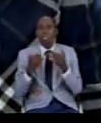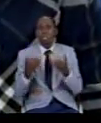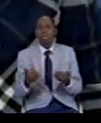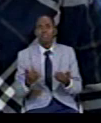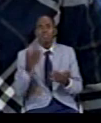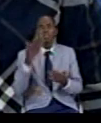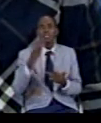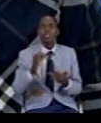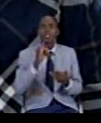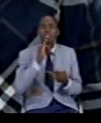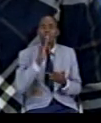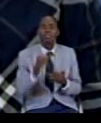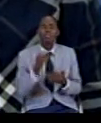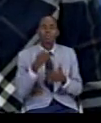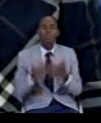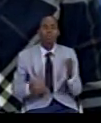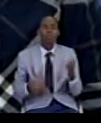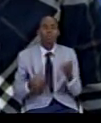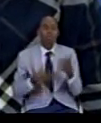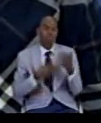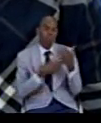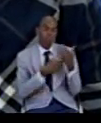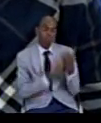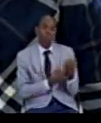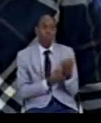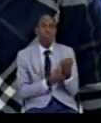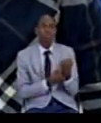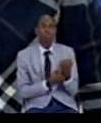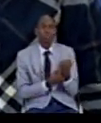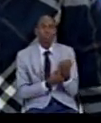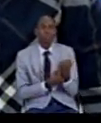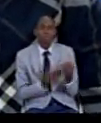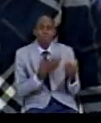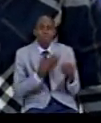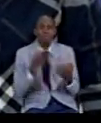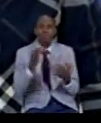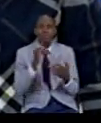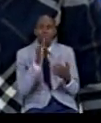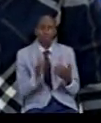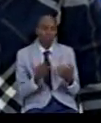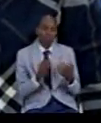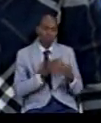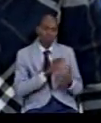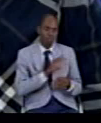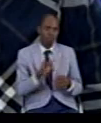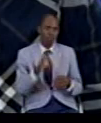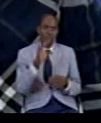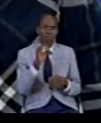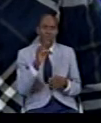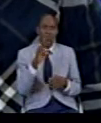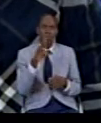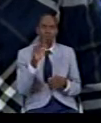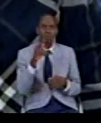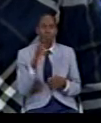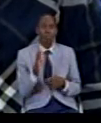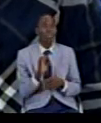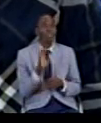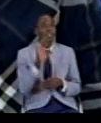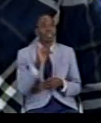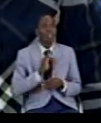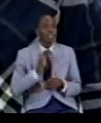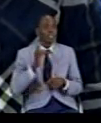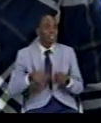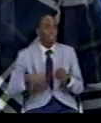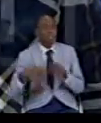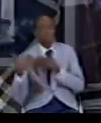boldness. I say there is boldness and there is courage. If you have courage, you say, I cannot carry my load. You